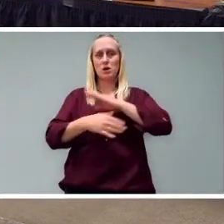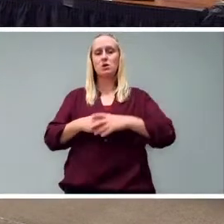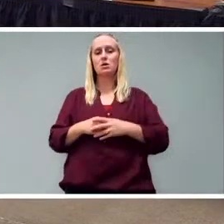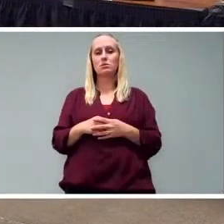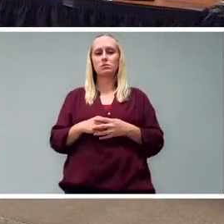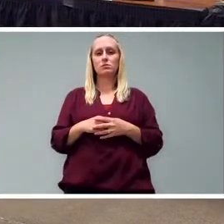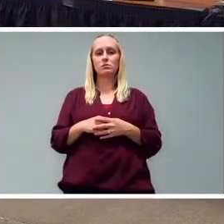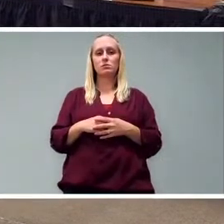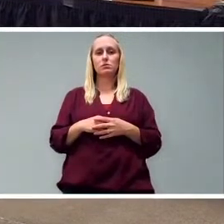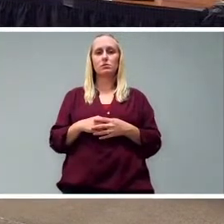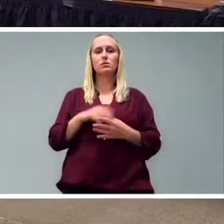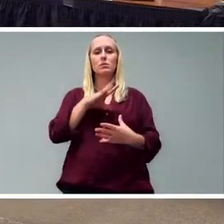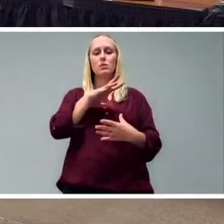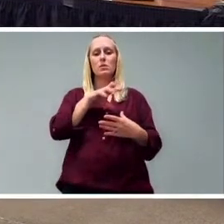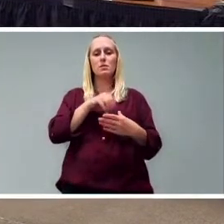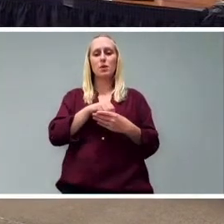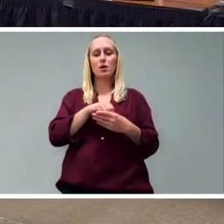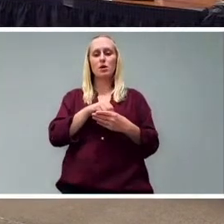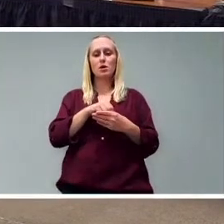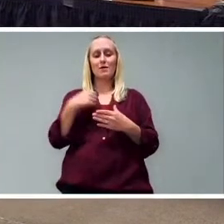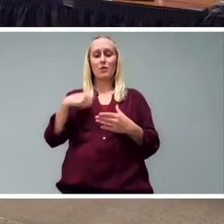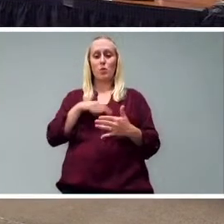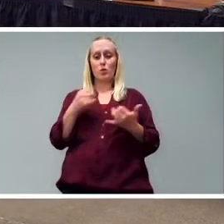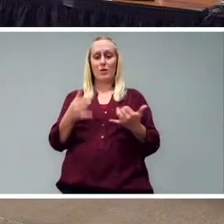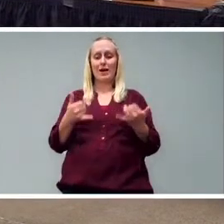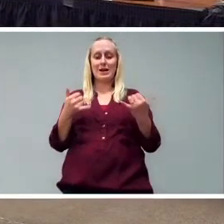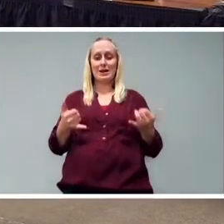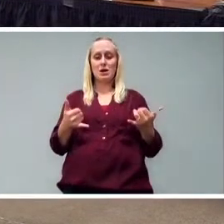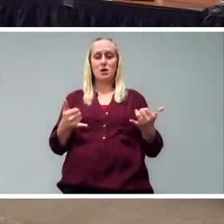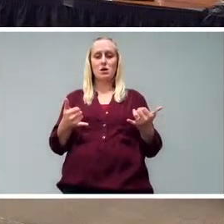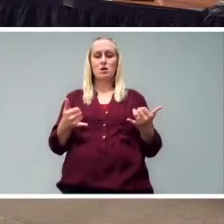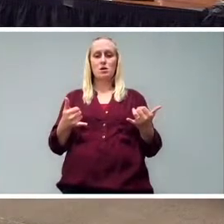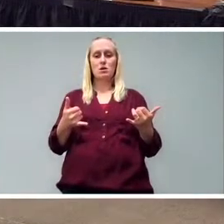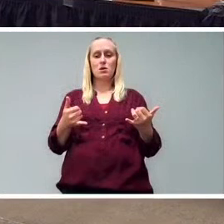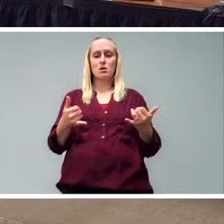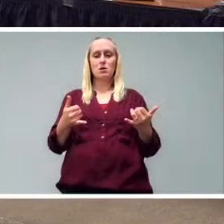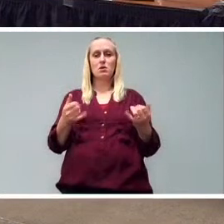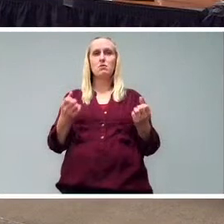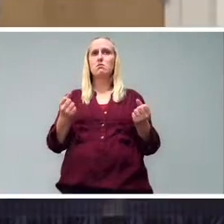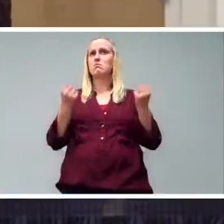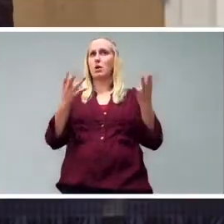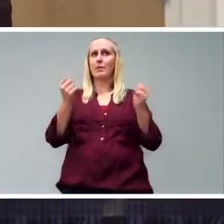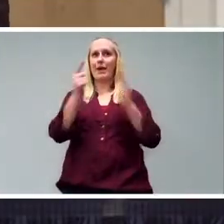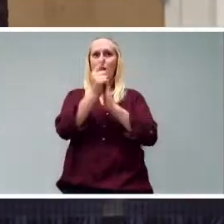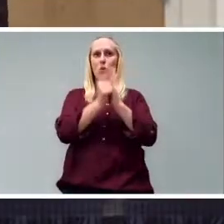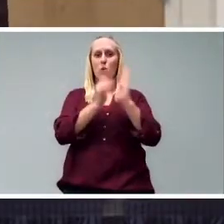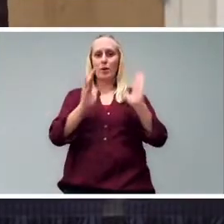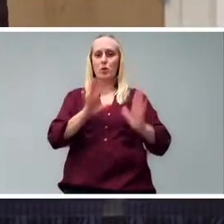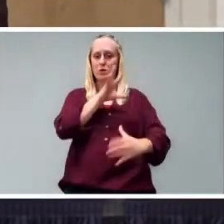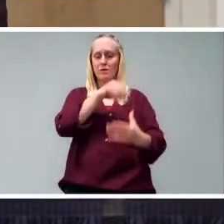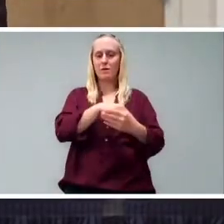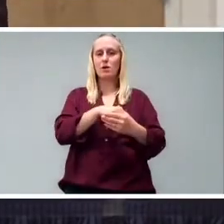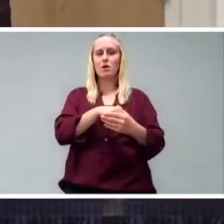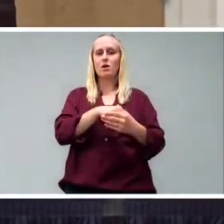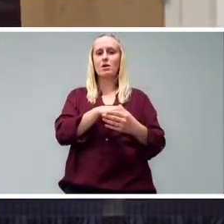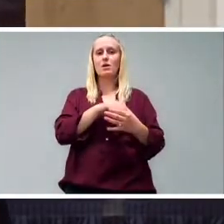So part of where we are, and this is where when Paul said there have been a lot of lawyers involved, that includes